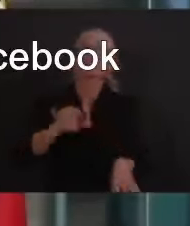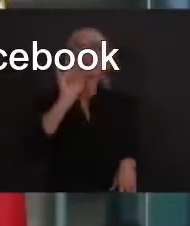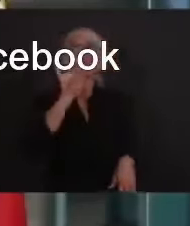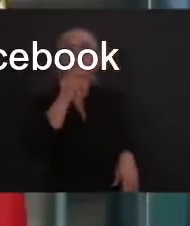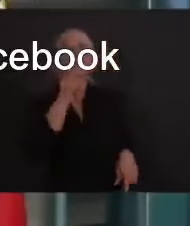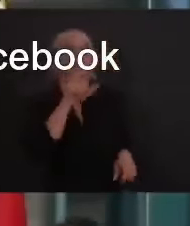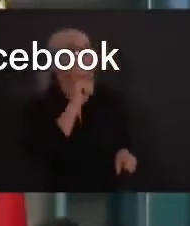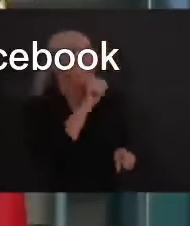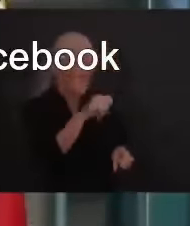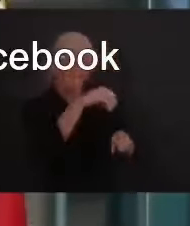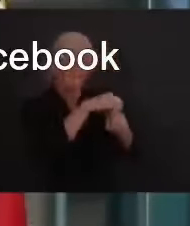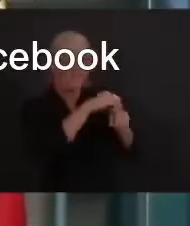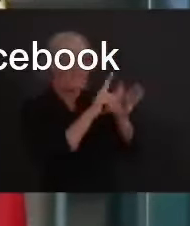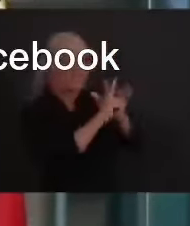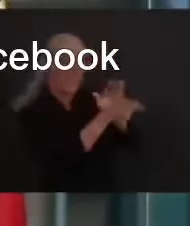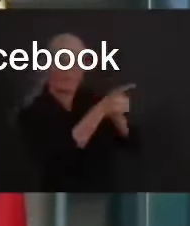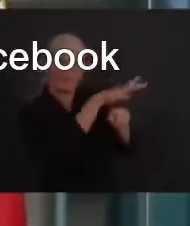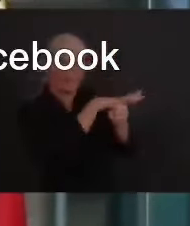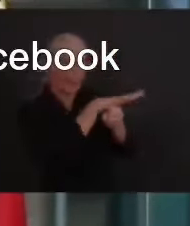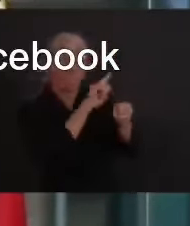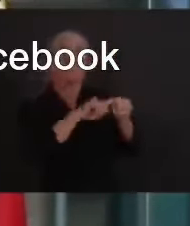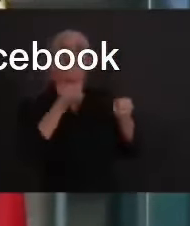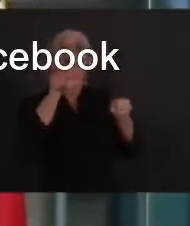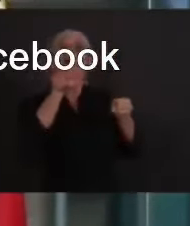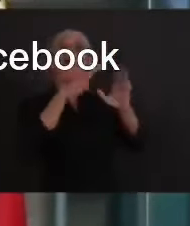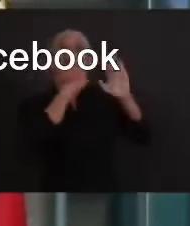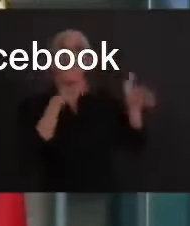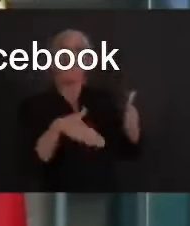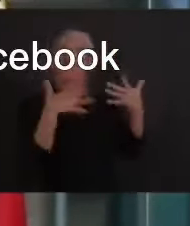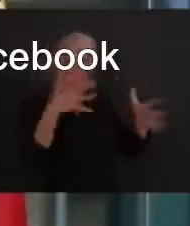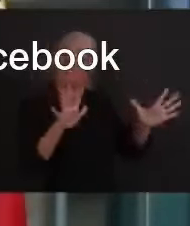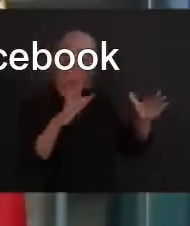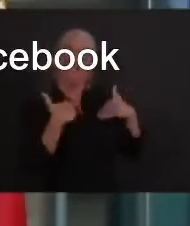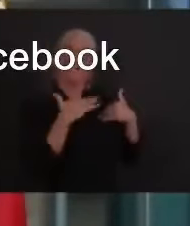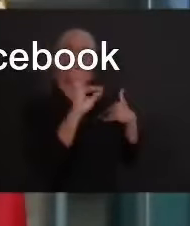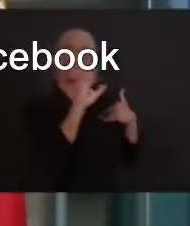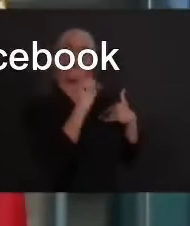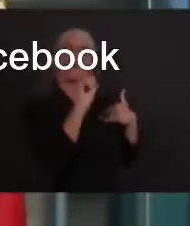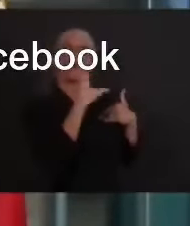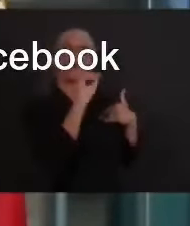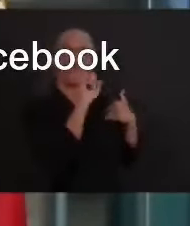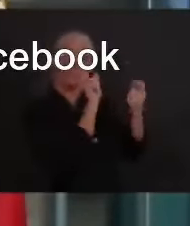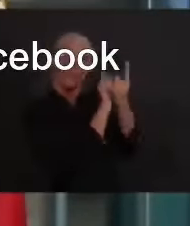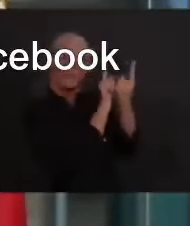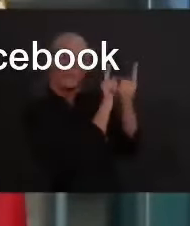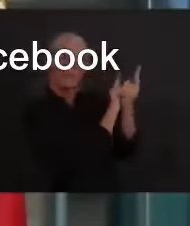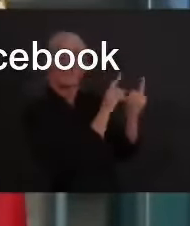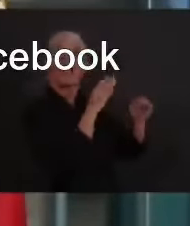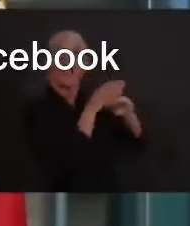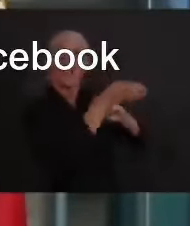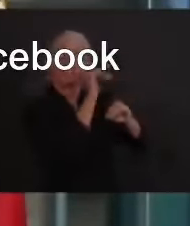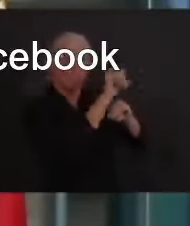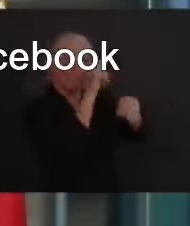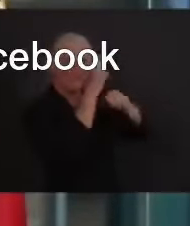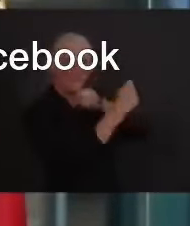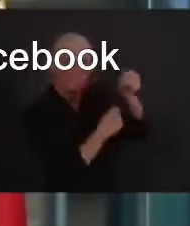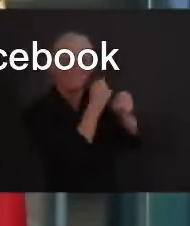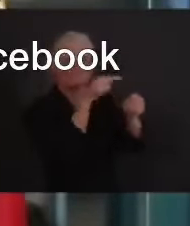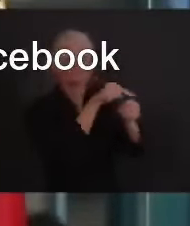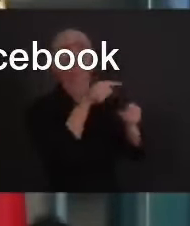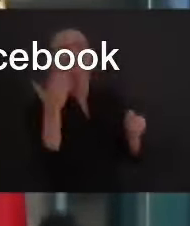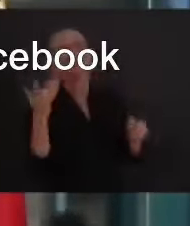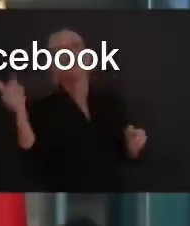with the Florida Building Code, which pretty much throughout the state of Florida means after 2004, you may be better just to stay in place.